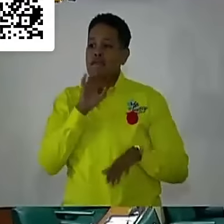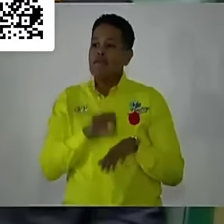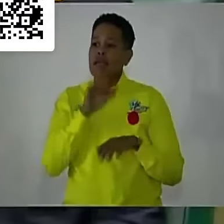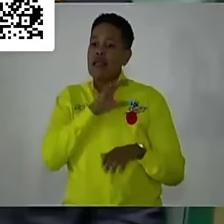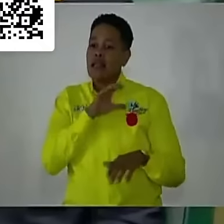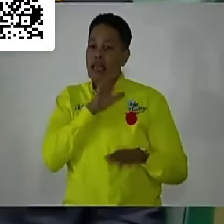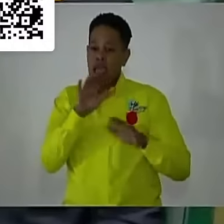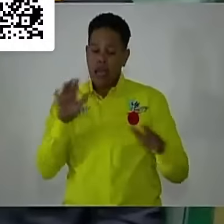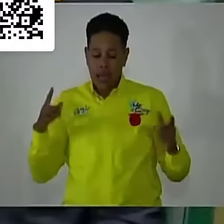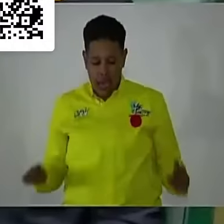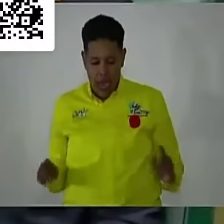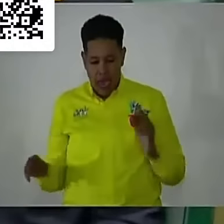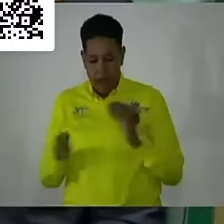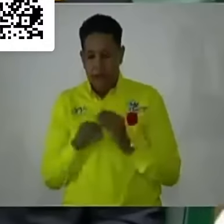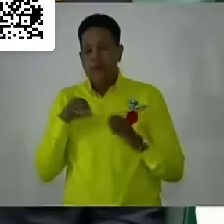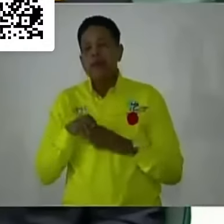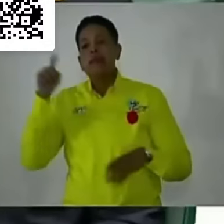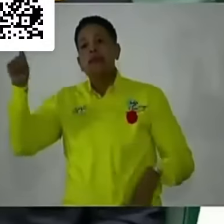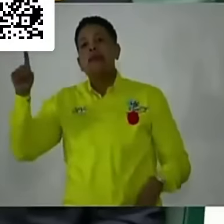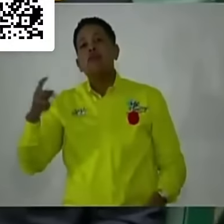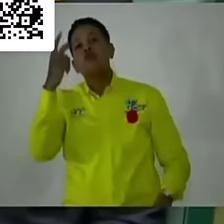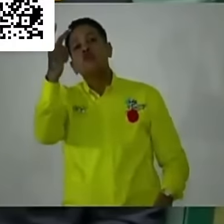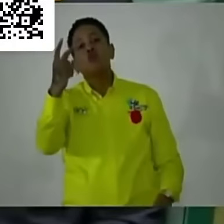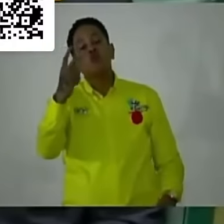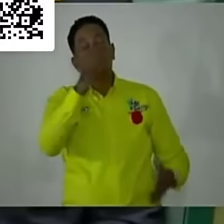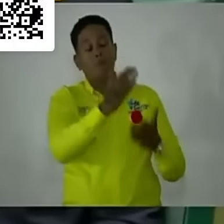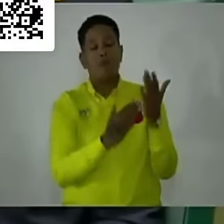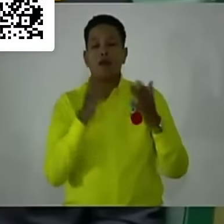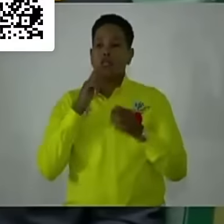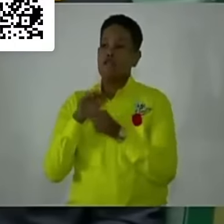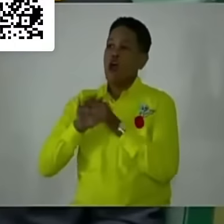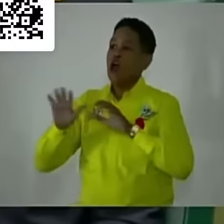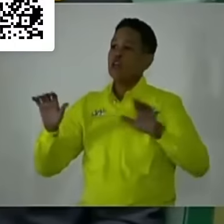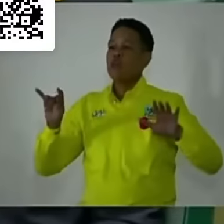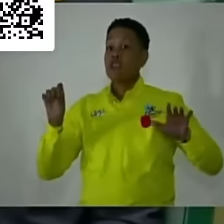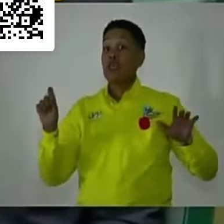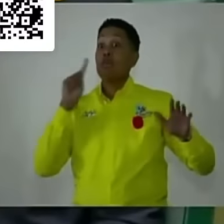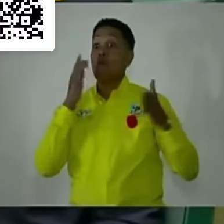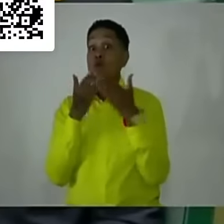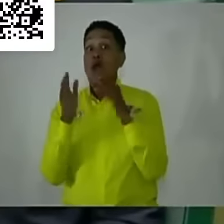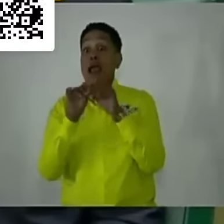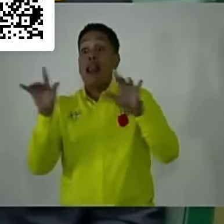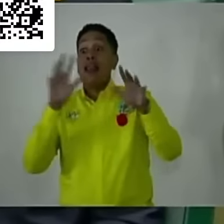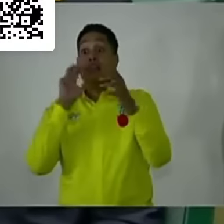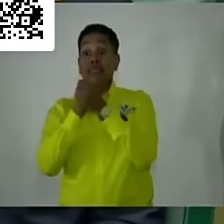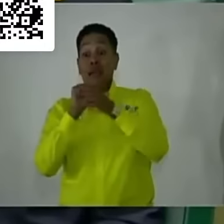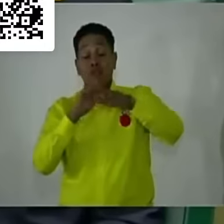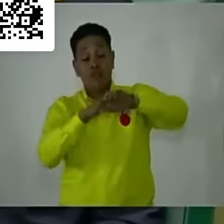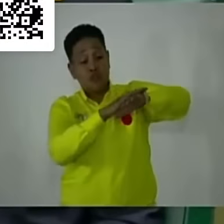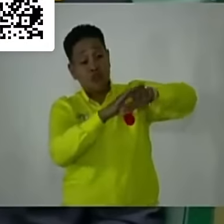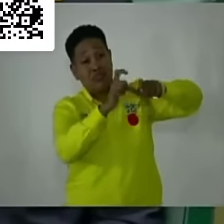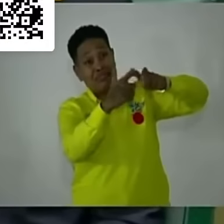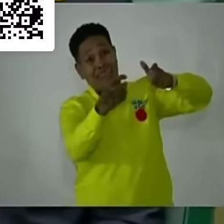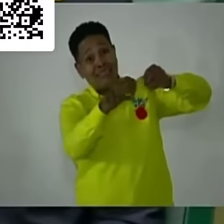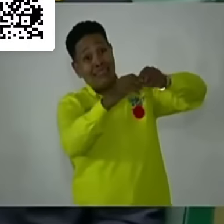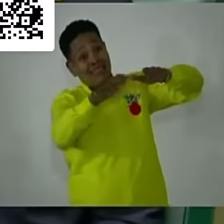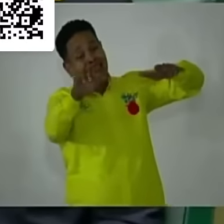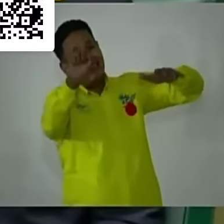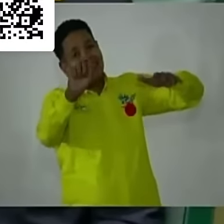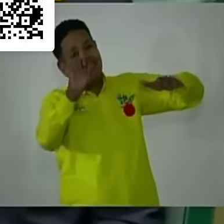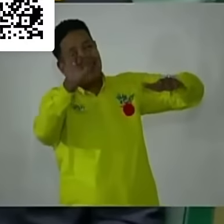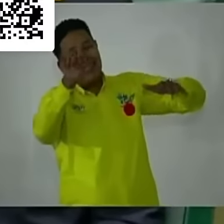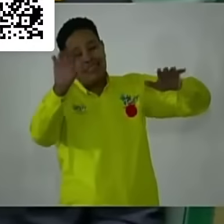clinic in at least 2 parts of the constituency, given the wide geographic spread of South St.